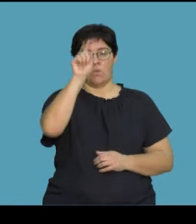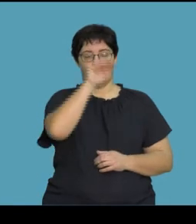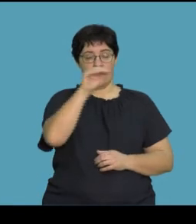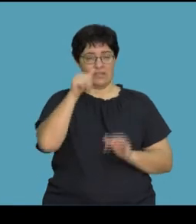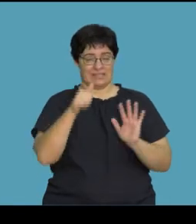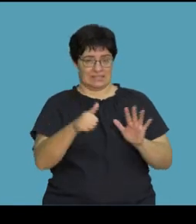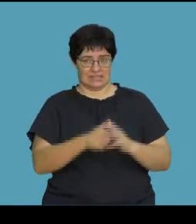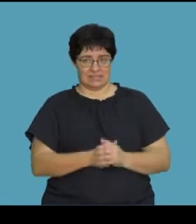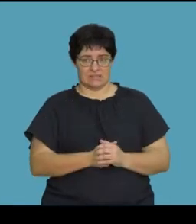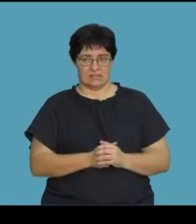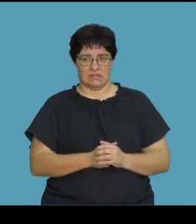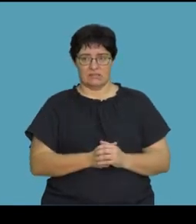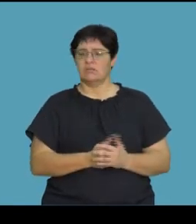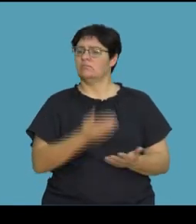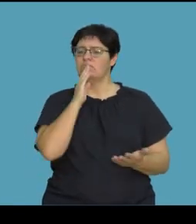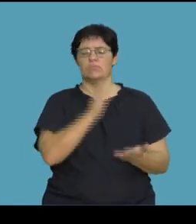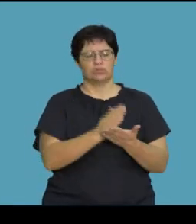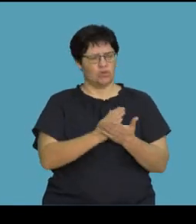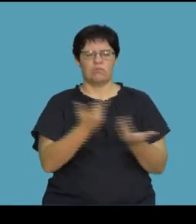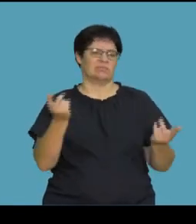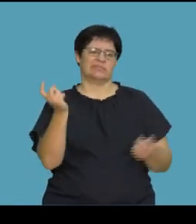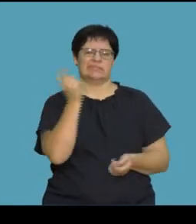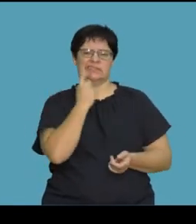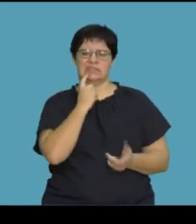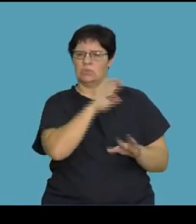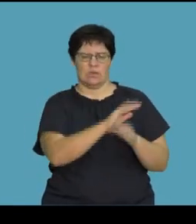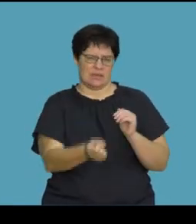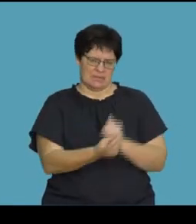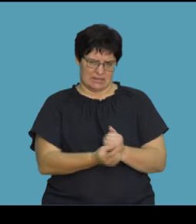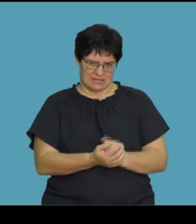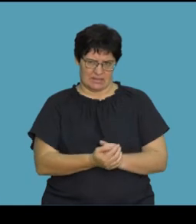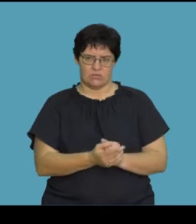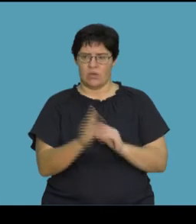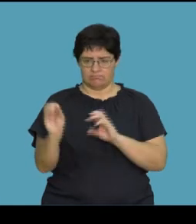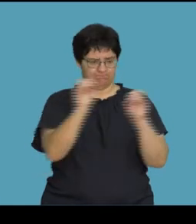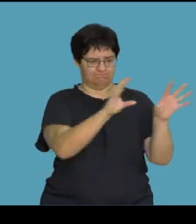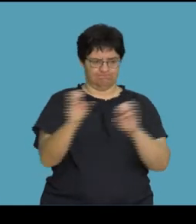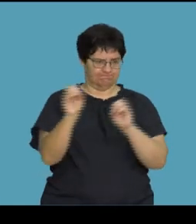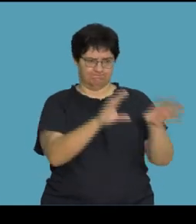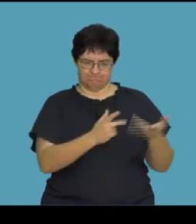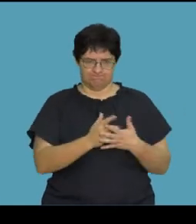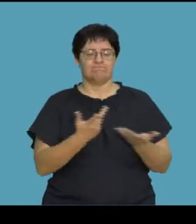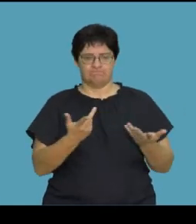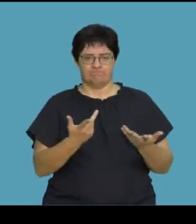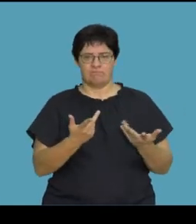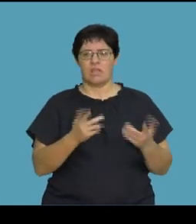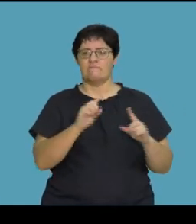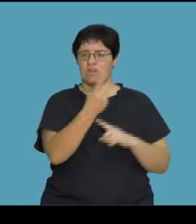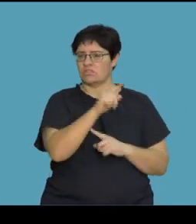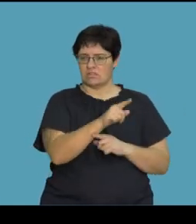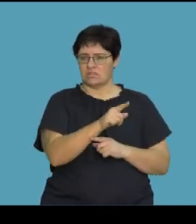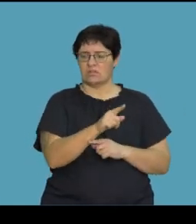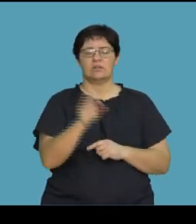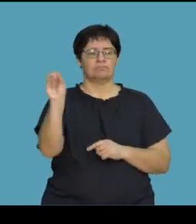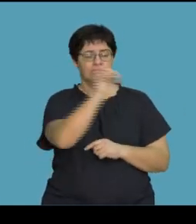6. And then I'm sure from here you can then see what's happening here. You just apply your laws of exponents. Firstly,